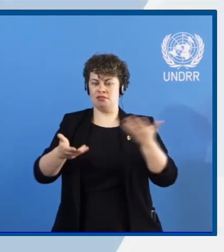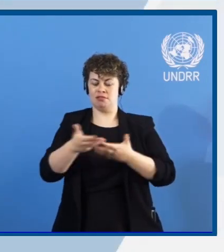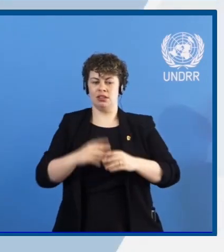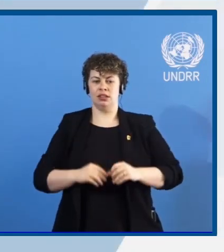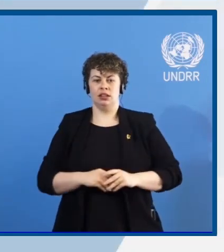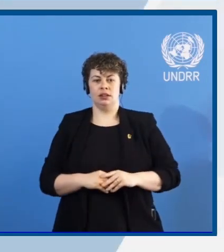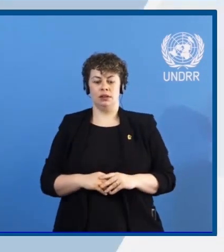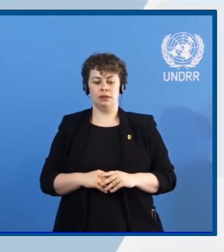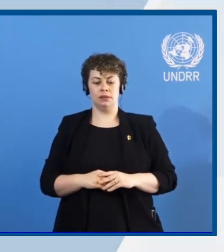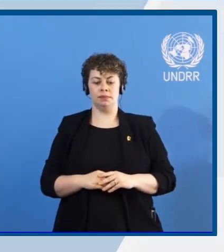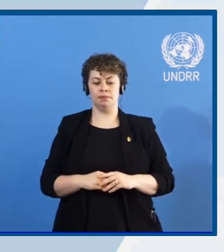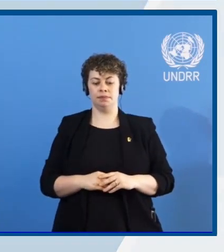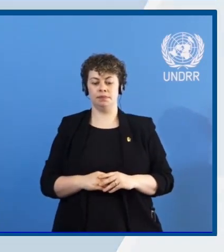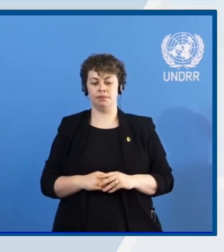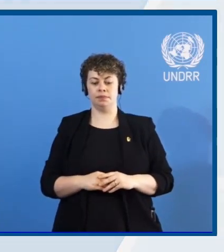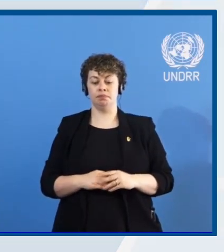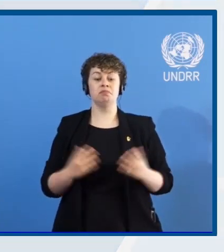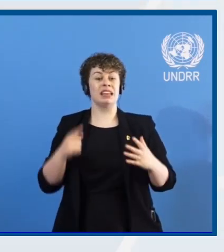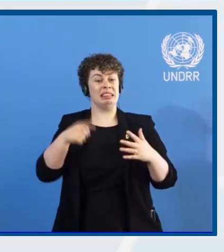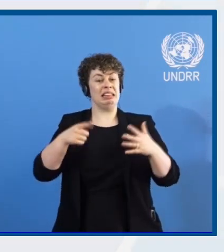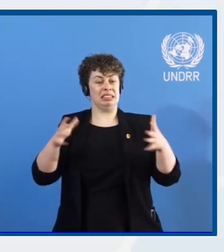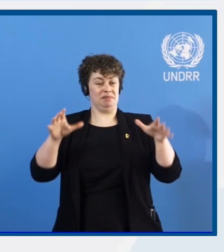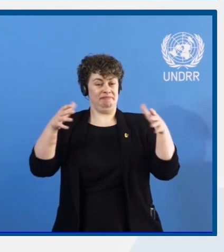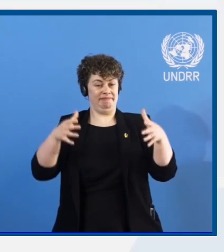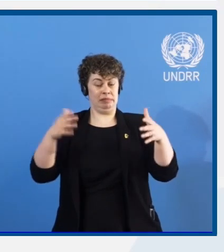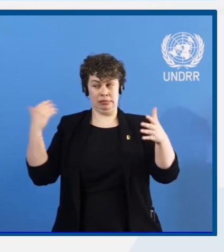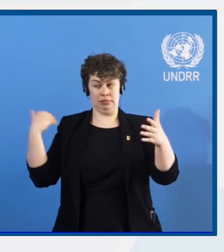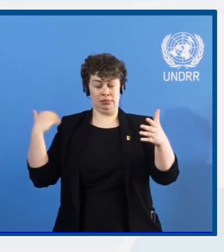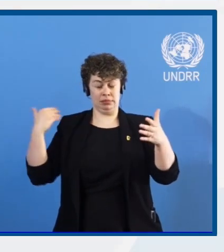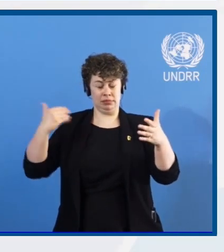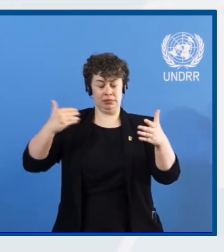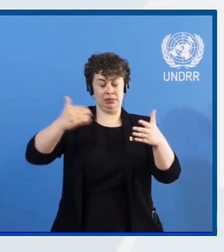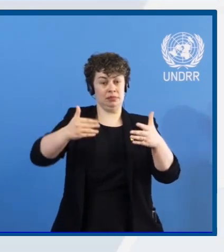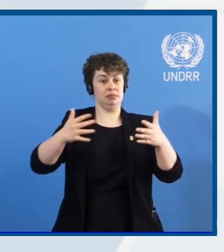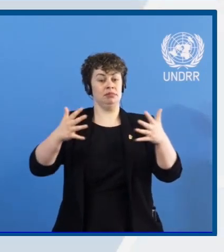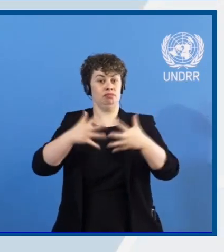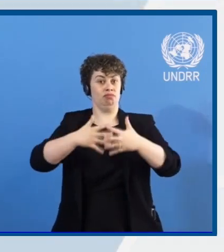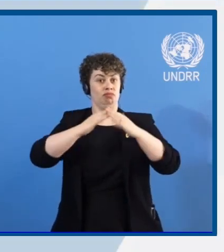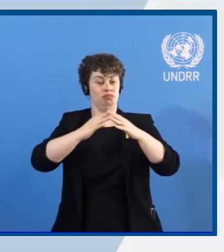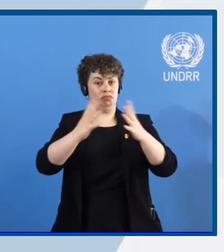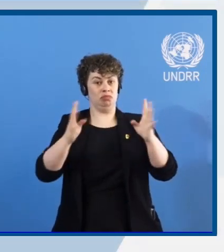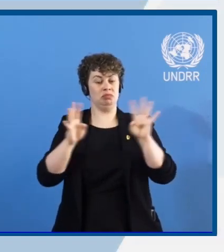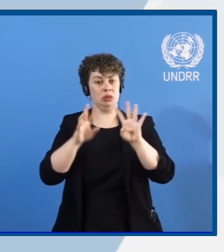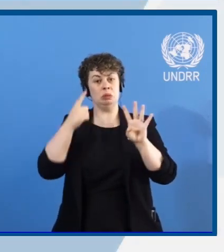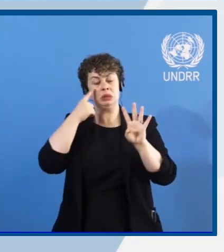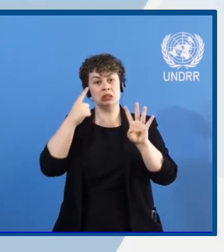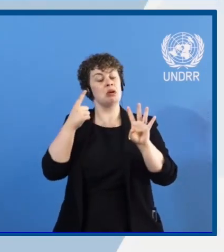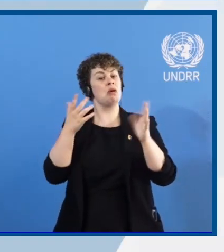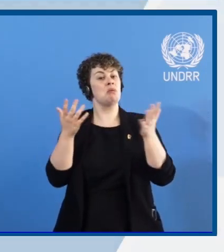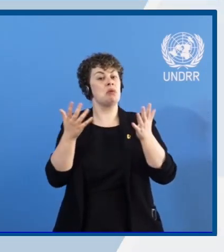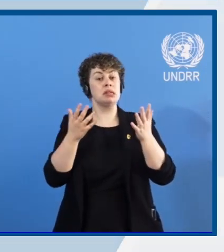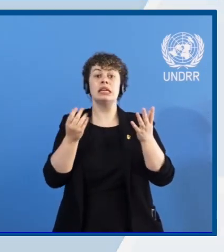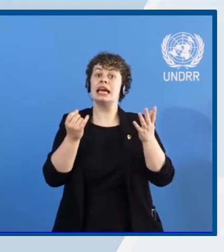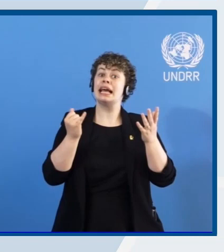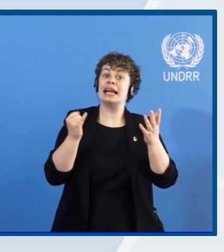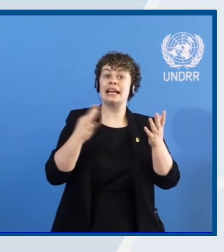along the years that when there is enough political will, everything is possible, but it of course